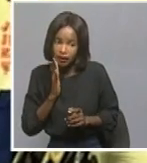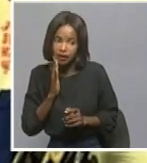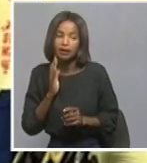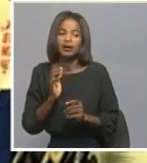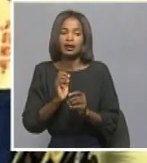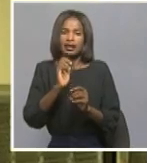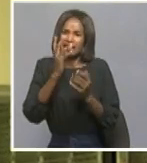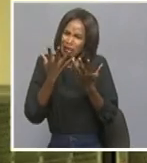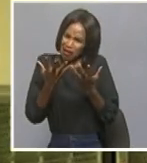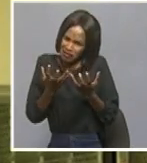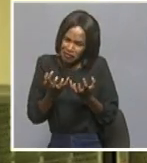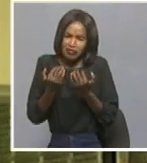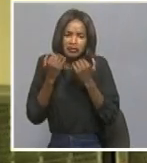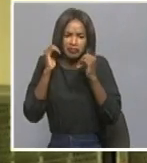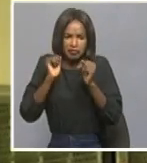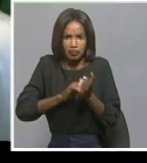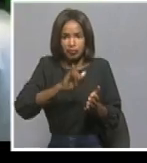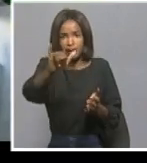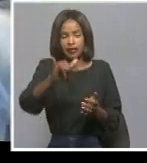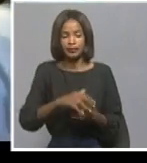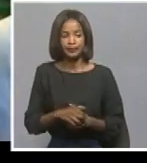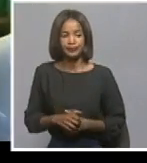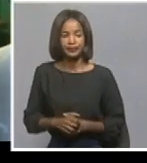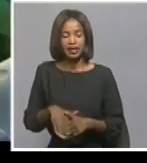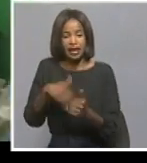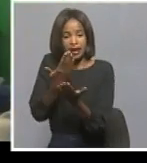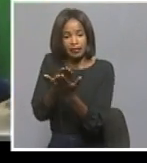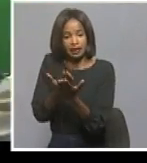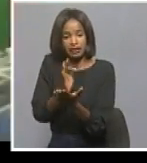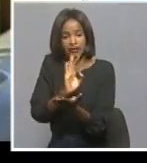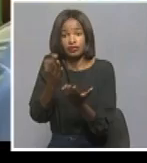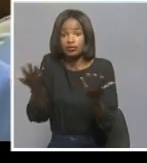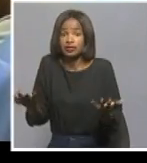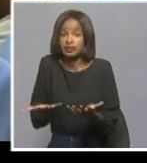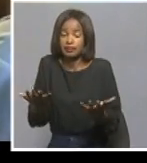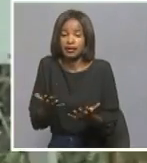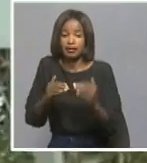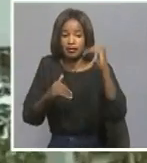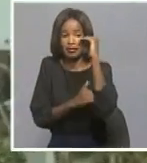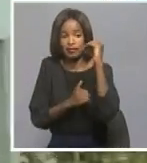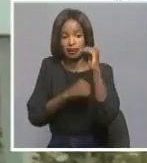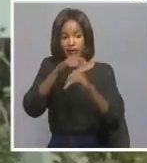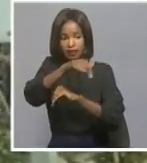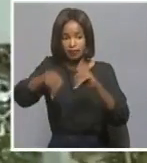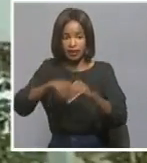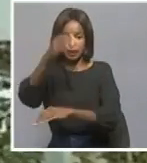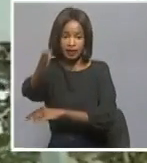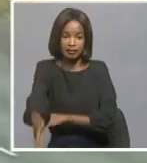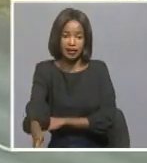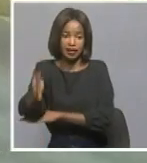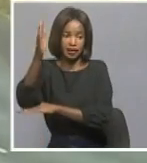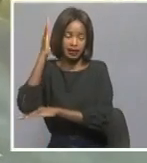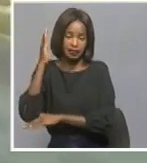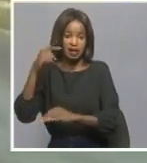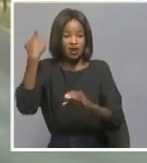for essential travels, says the statement. Application forms are available at the counters, border posts, and may be requested